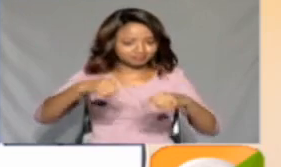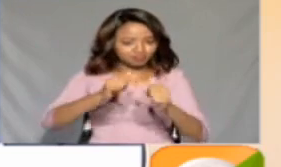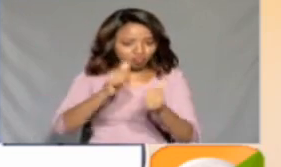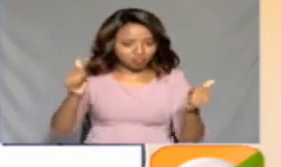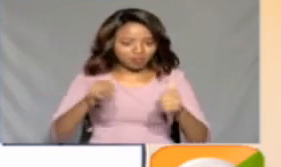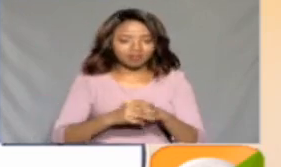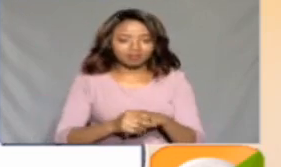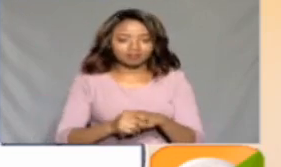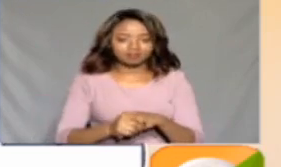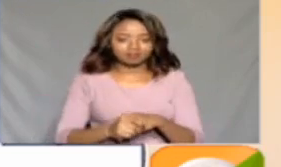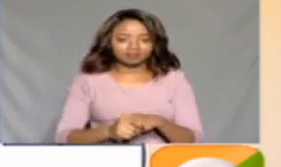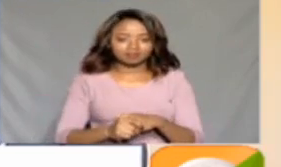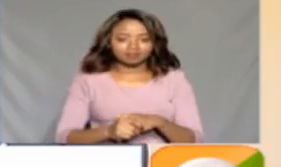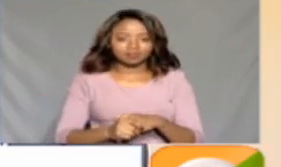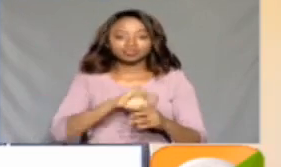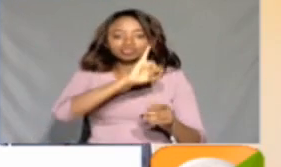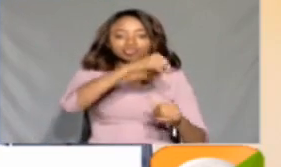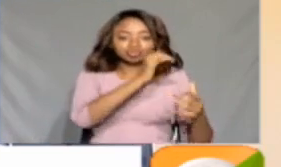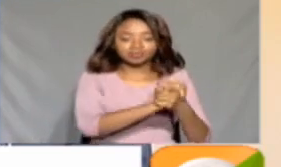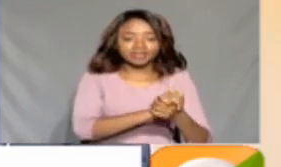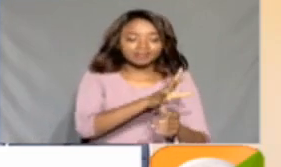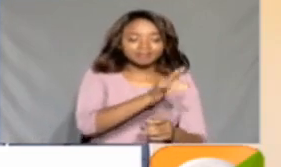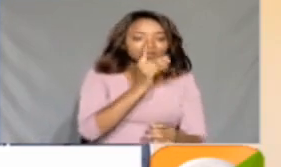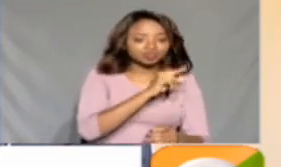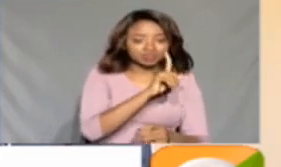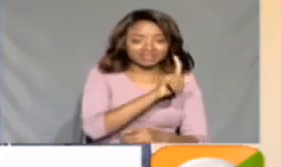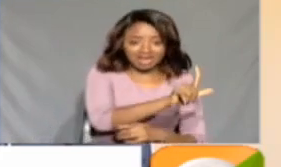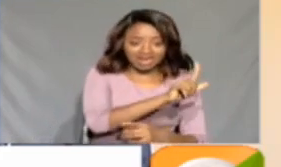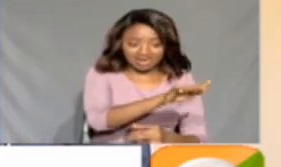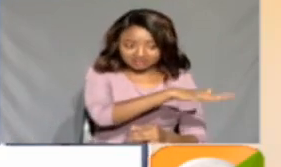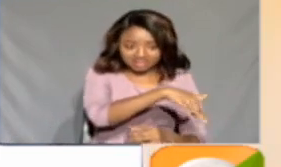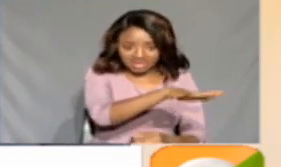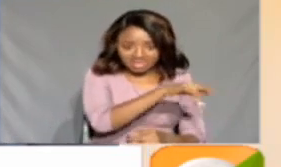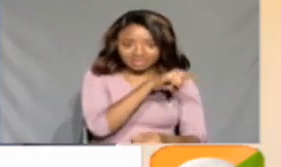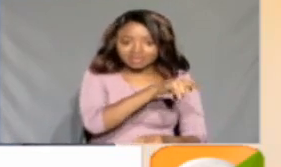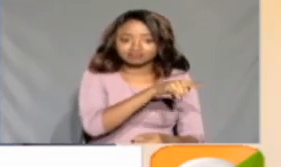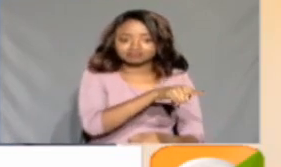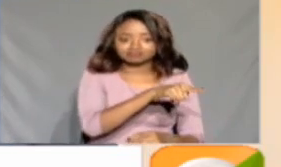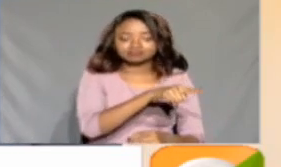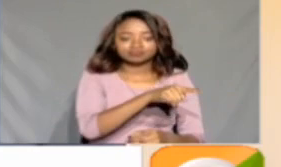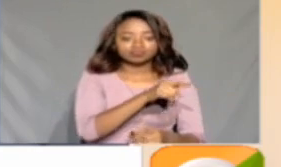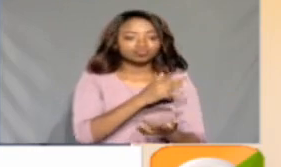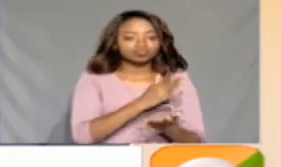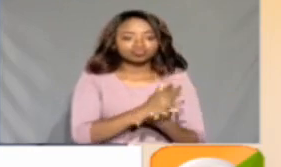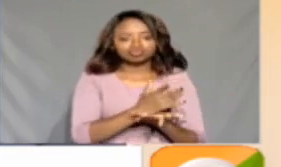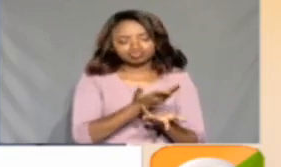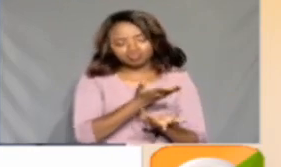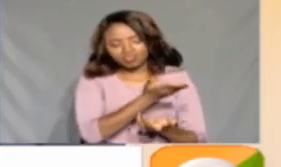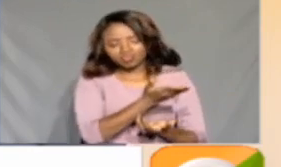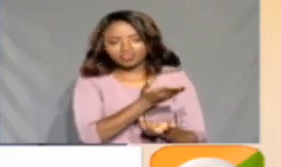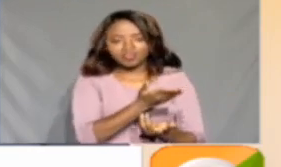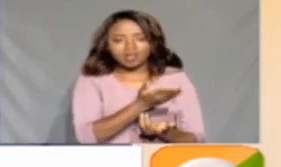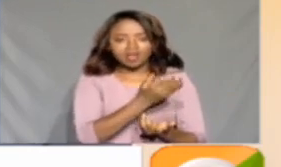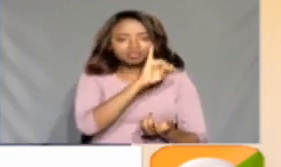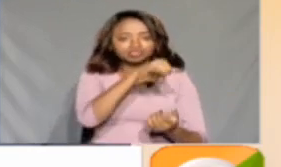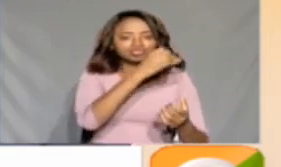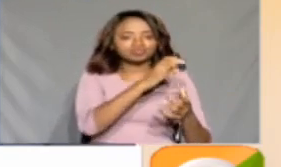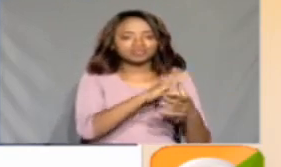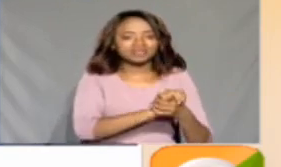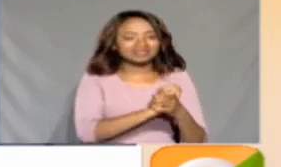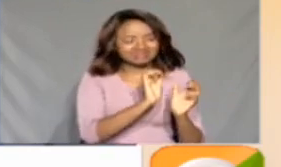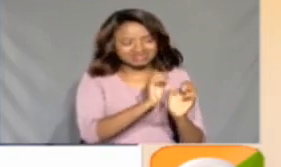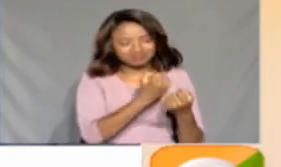the neighboring Langata constituency, where it was imagined, conventional wisdom was that Jubilee could not win that